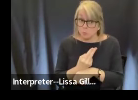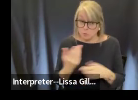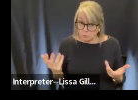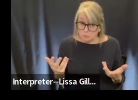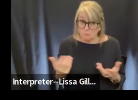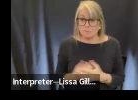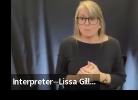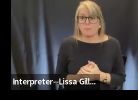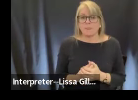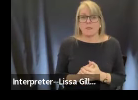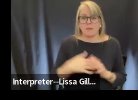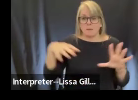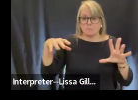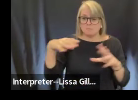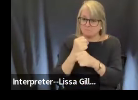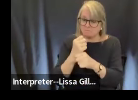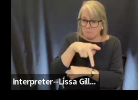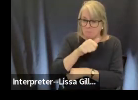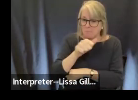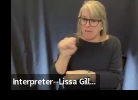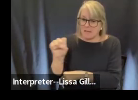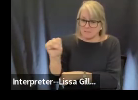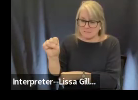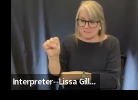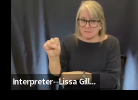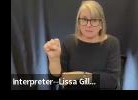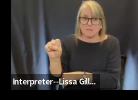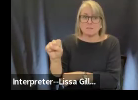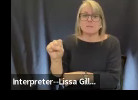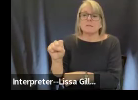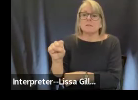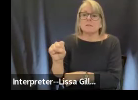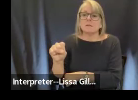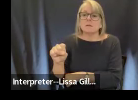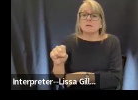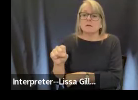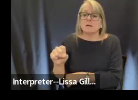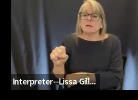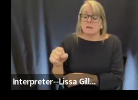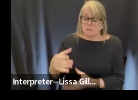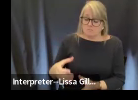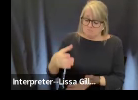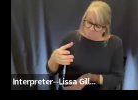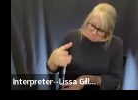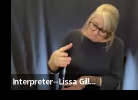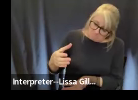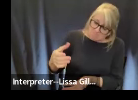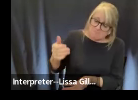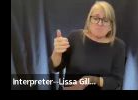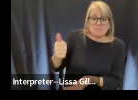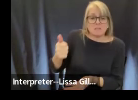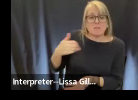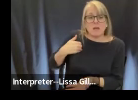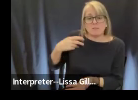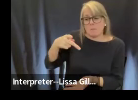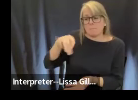we call the pass method. There's a pin that keeps these protected from, just willy-nilly going off. So